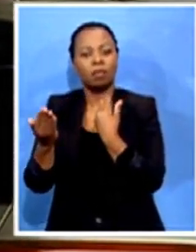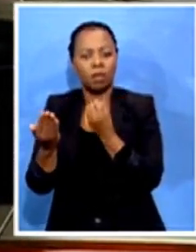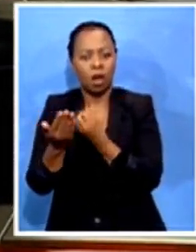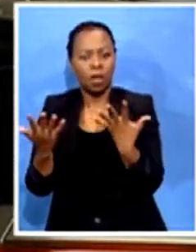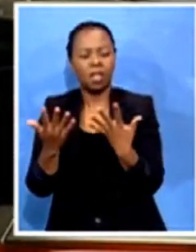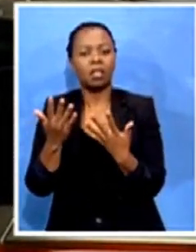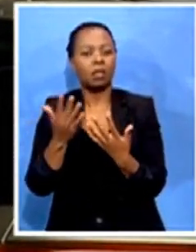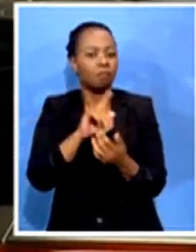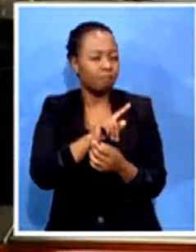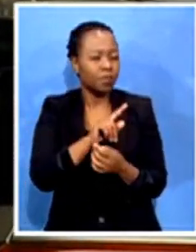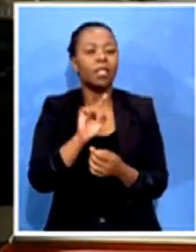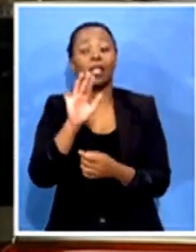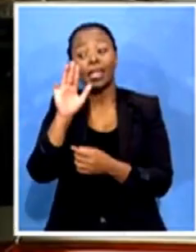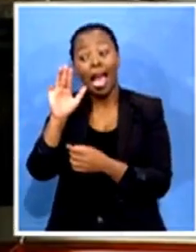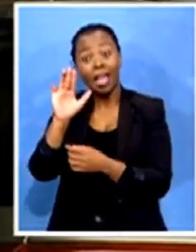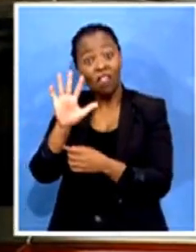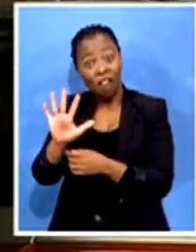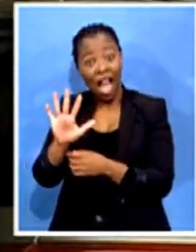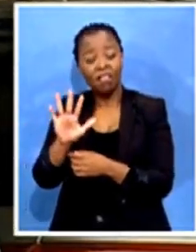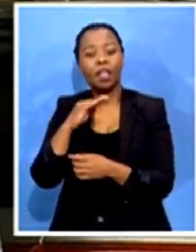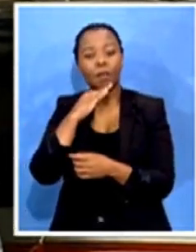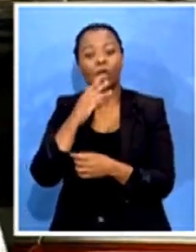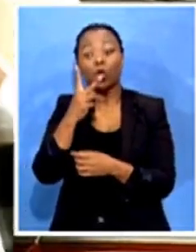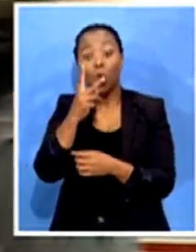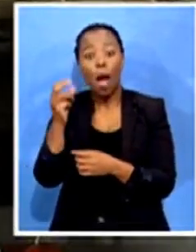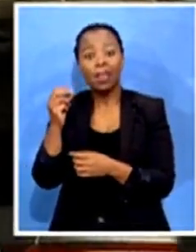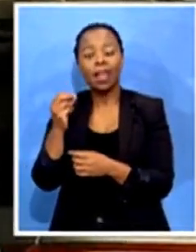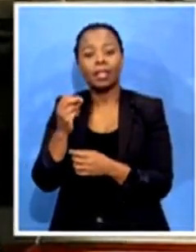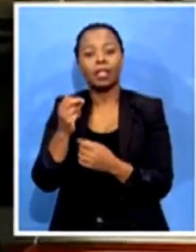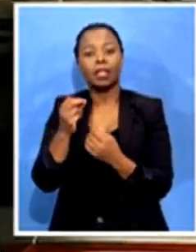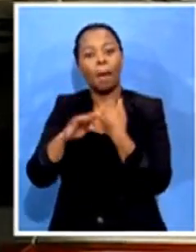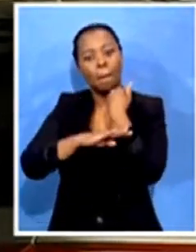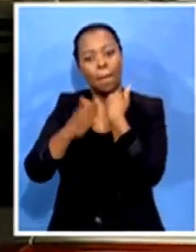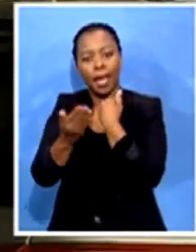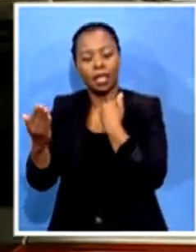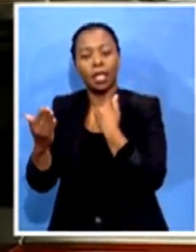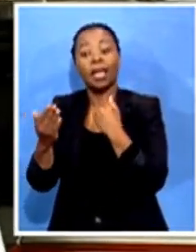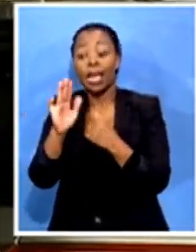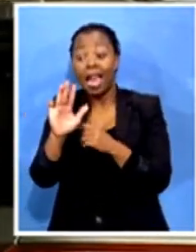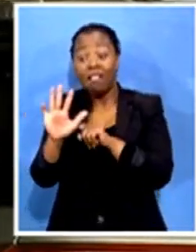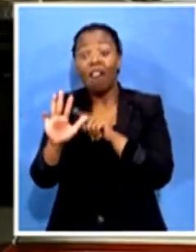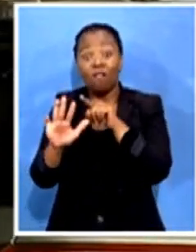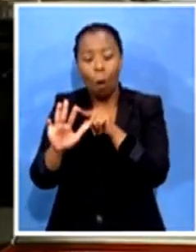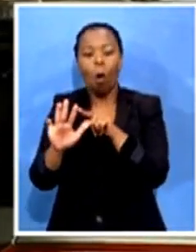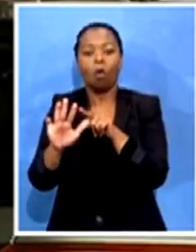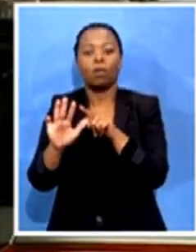is 200 bedded hospital, but 95 are for COVID. At the moment, it's not full. There's